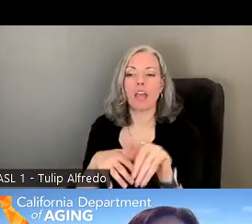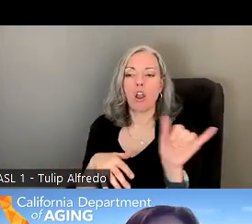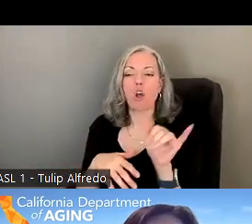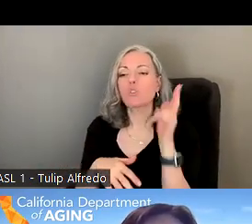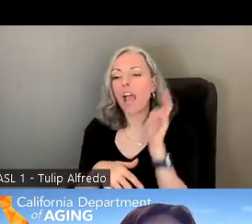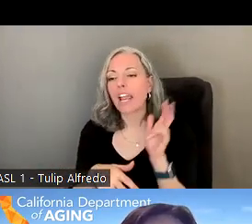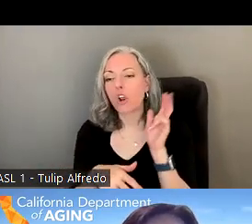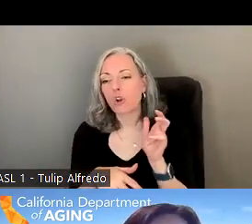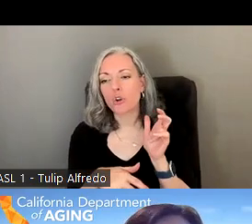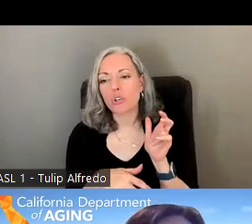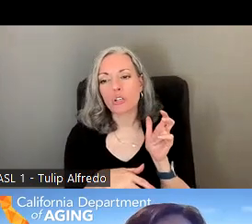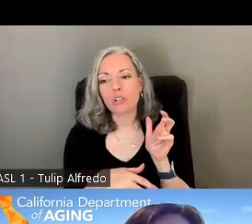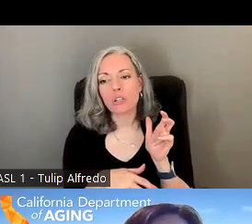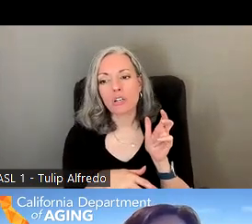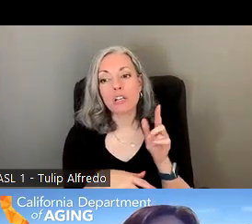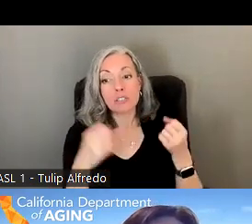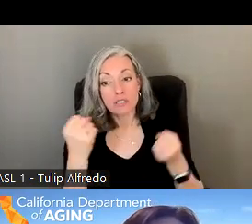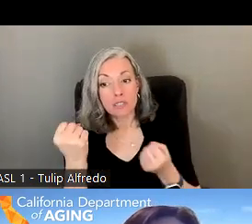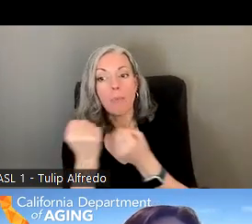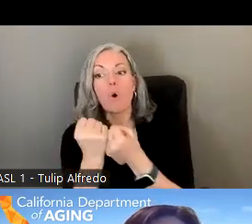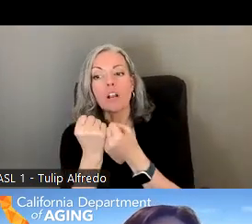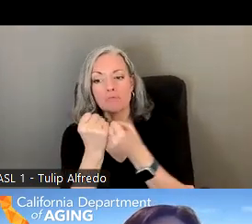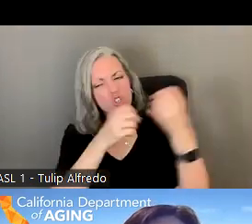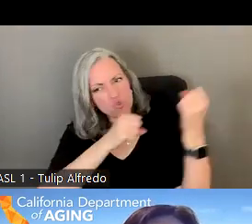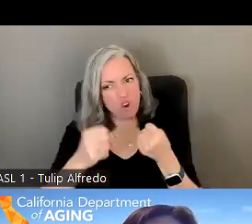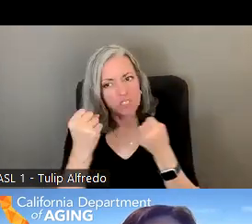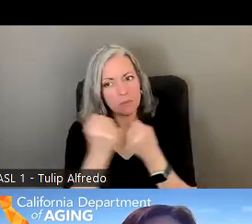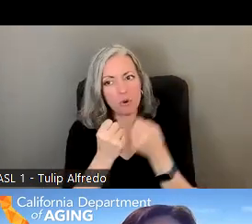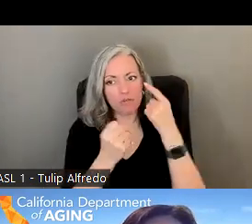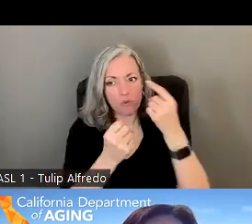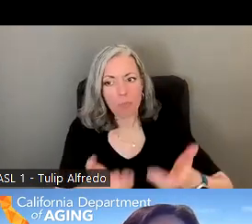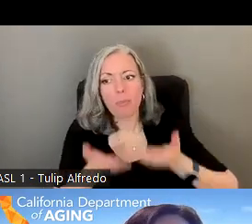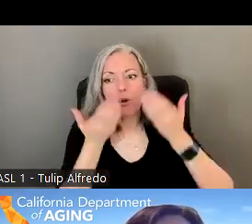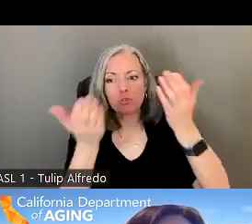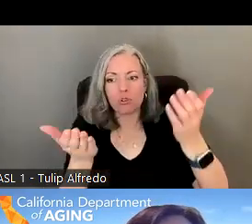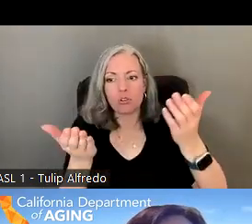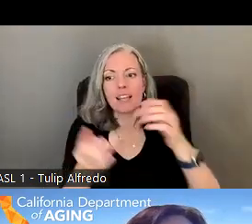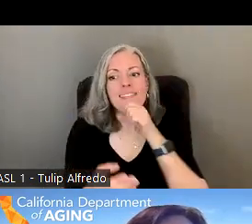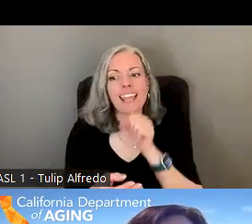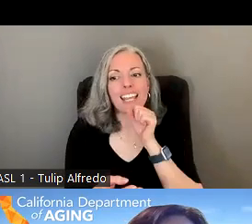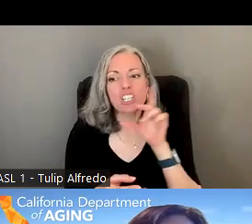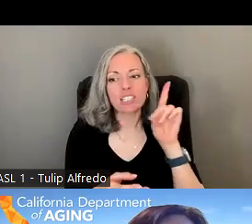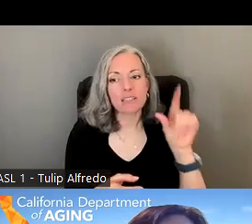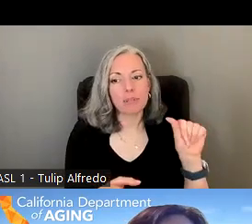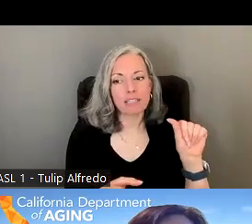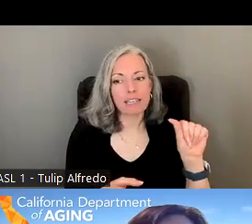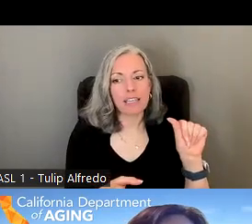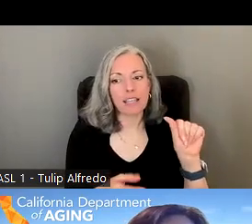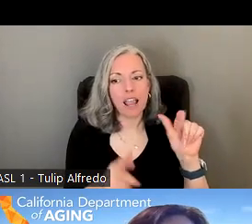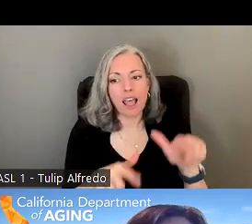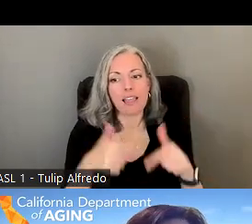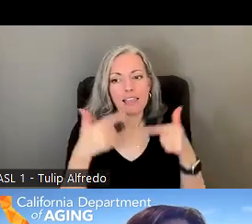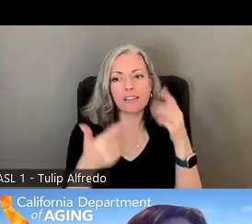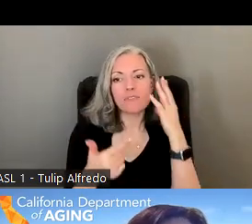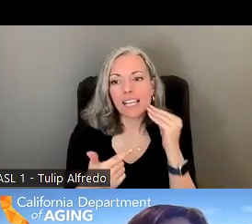heard a resounding support for the proposal of the Aging and Disability Lived